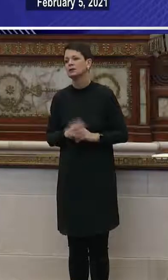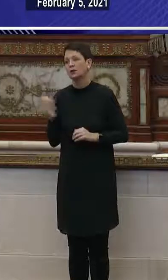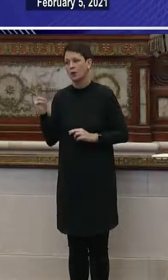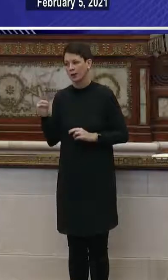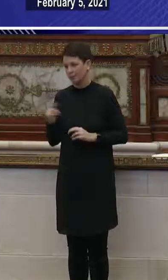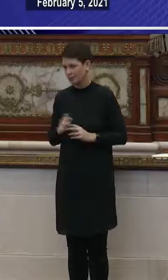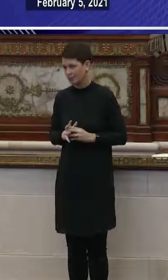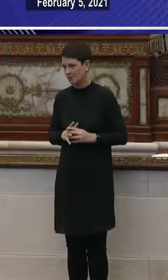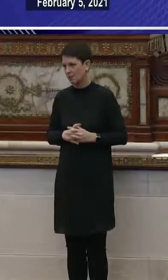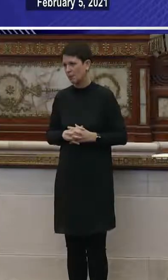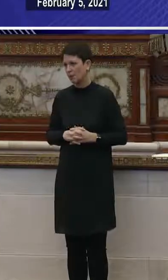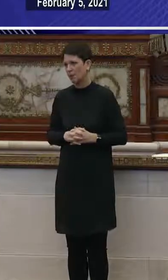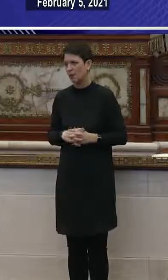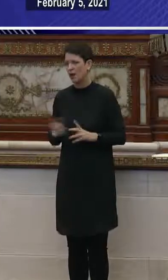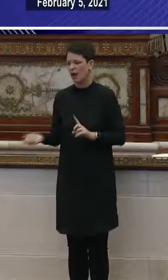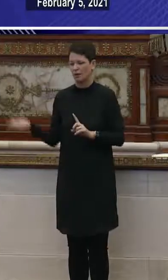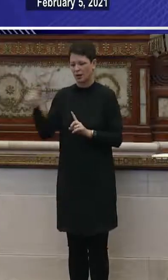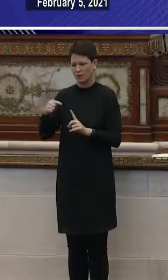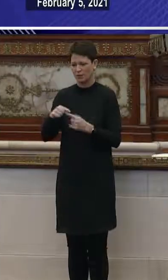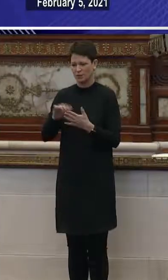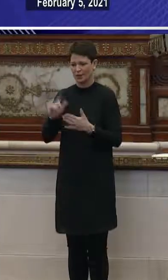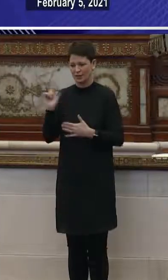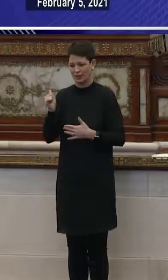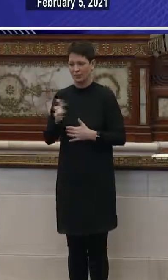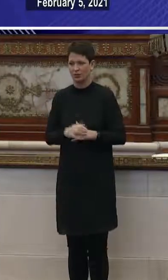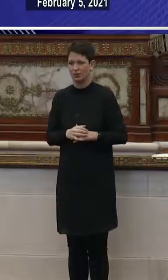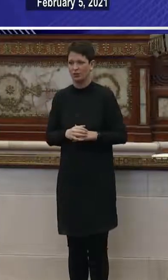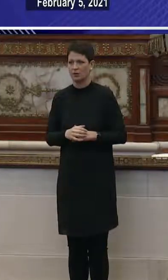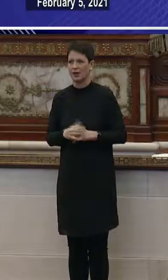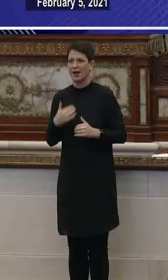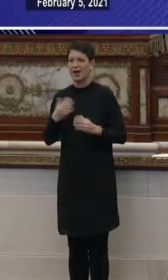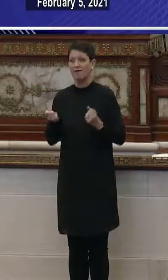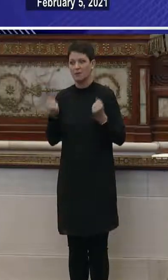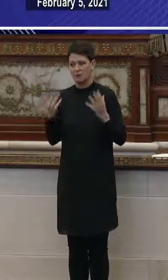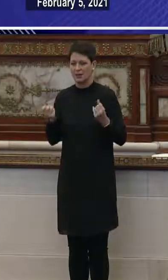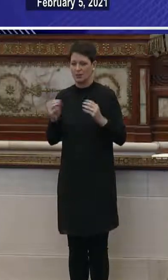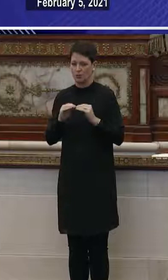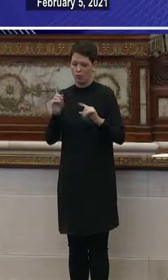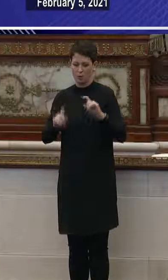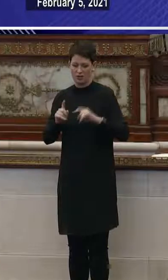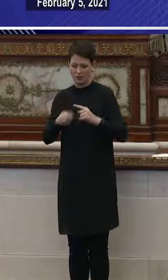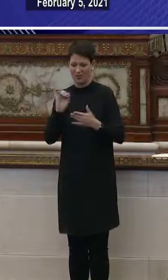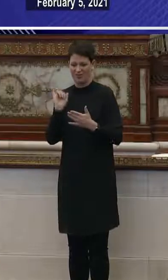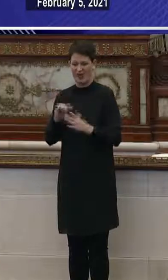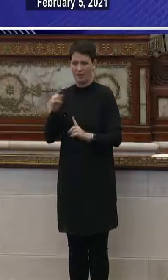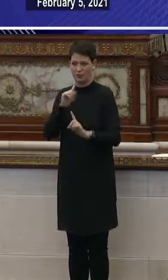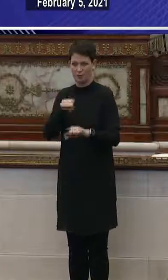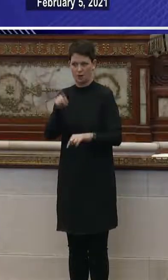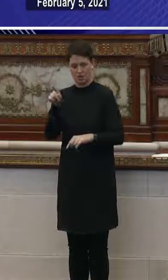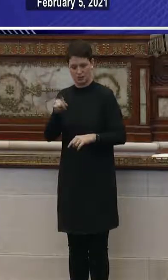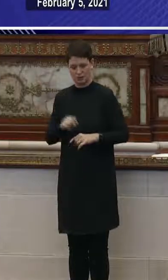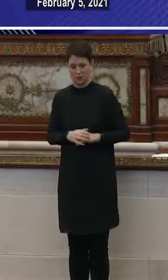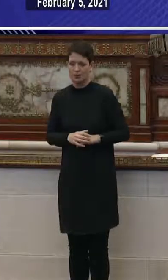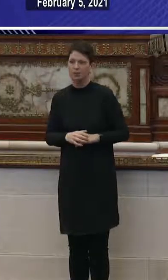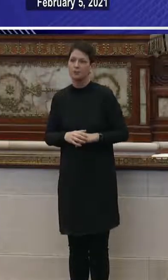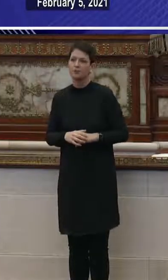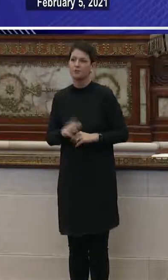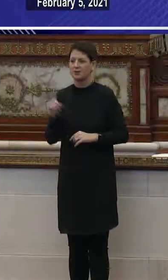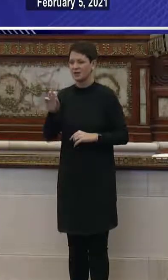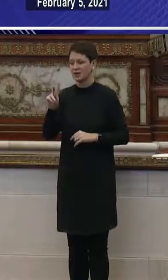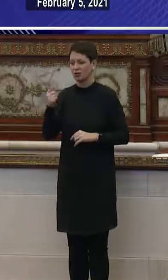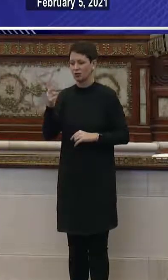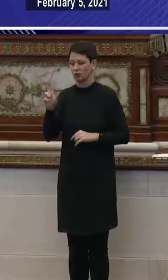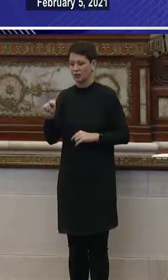Okay. I'm going to come back to that because I have a lot more questions just around that response. Councilman Derek